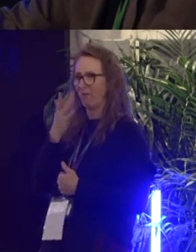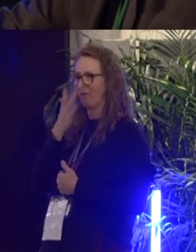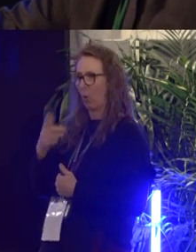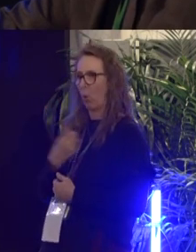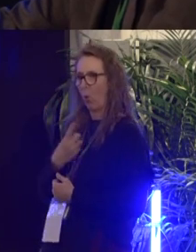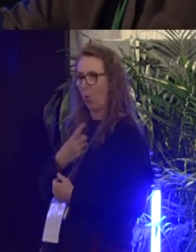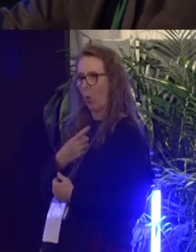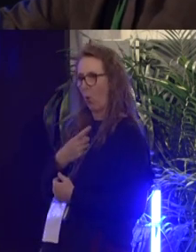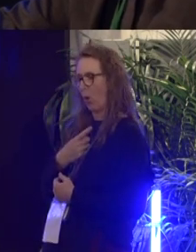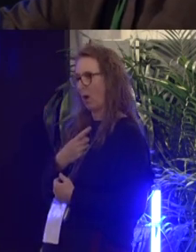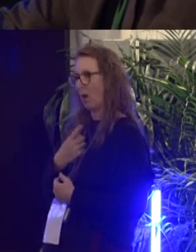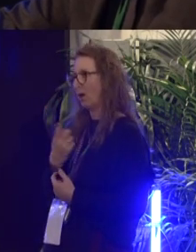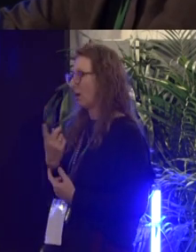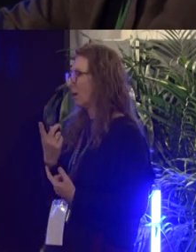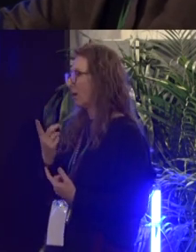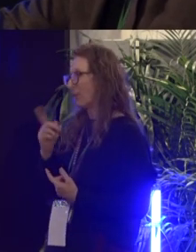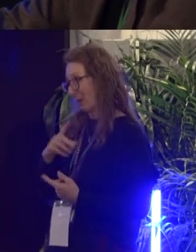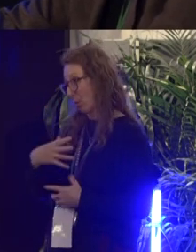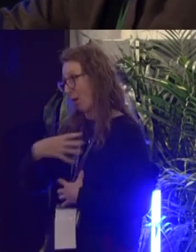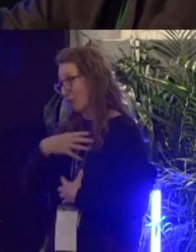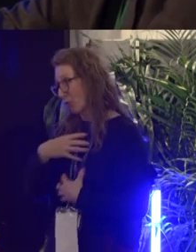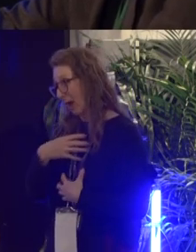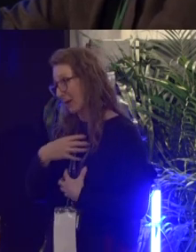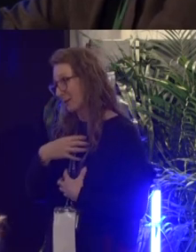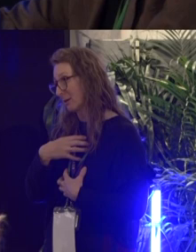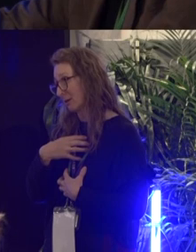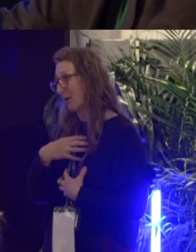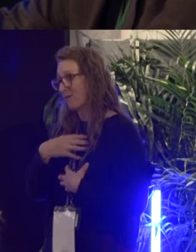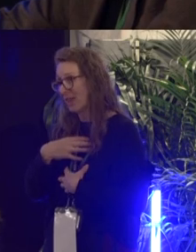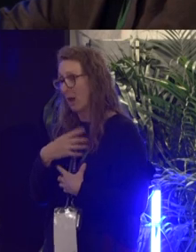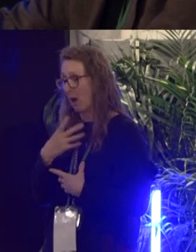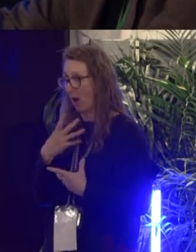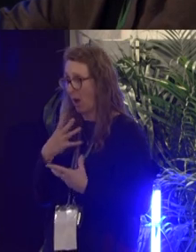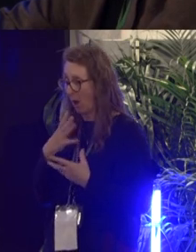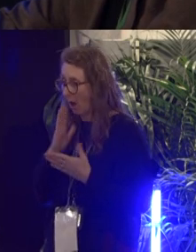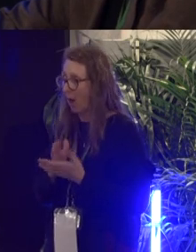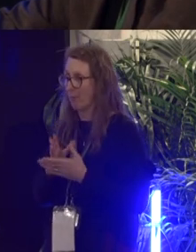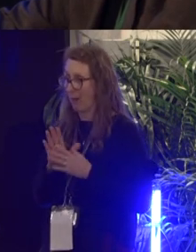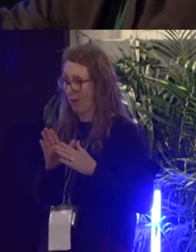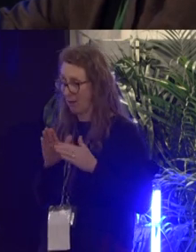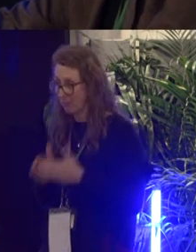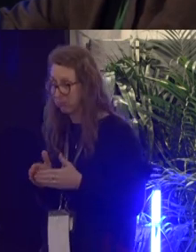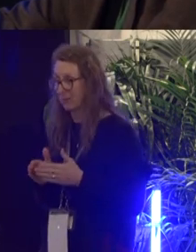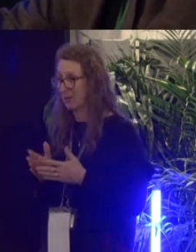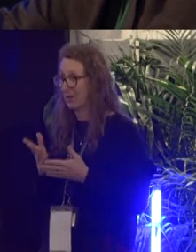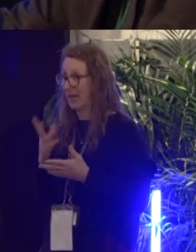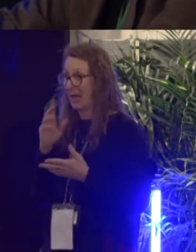Like the people who are afraid of that happening, the fear is like really intense, and also comes along with a lot of